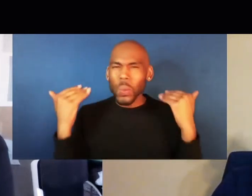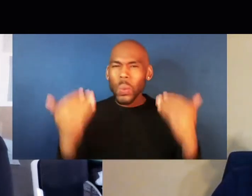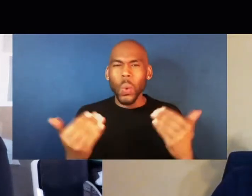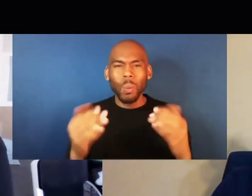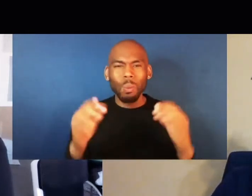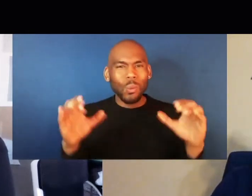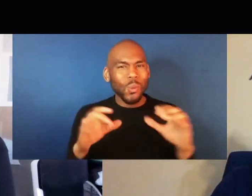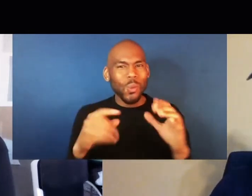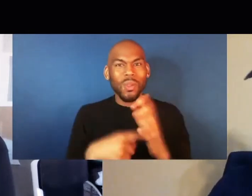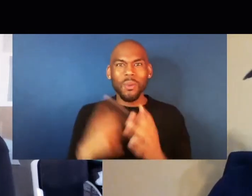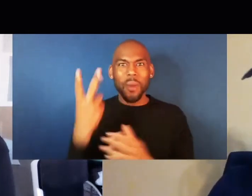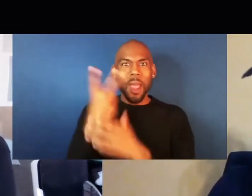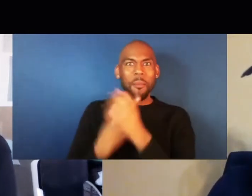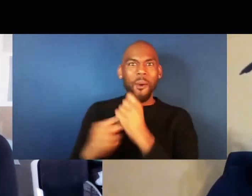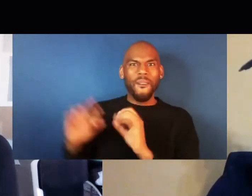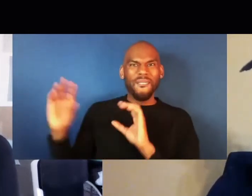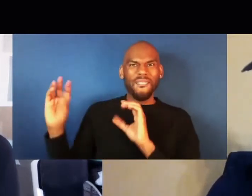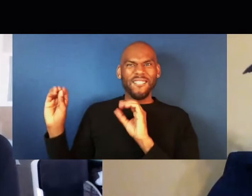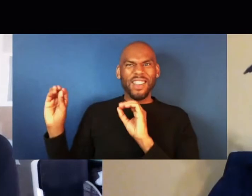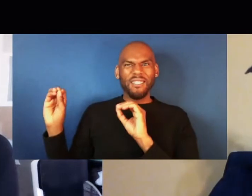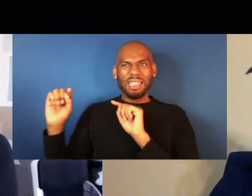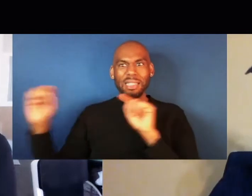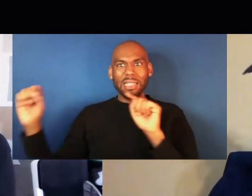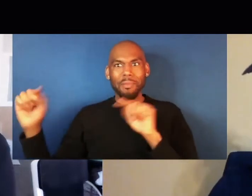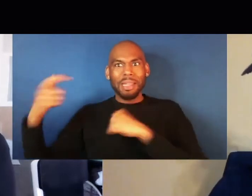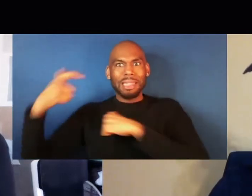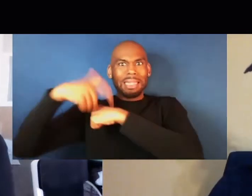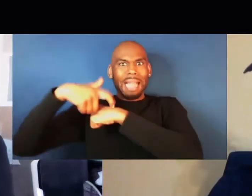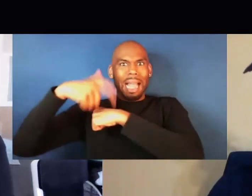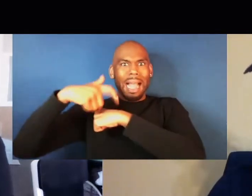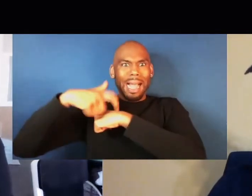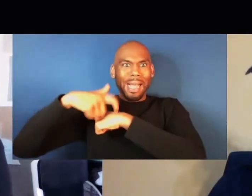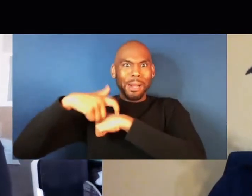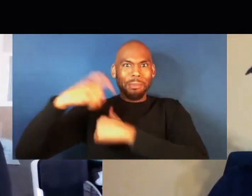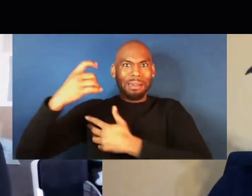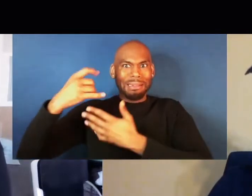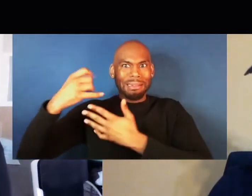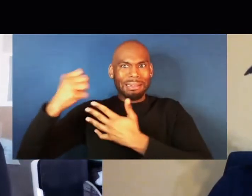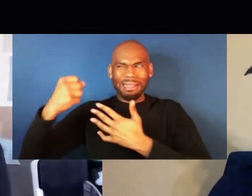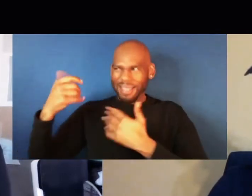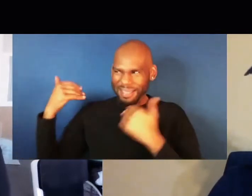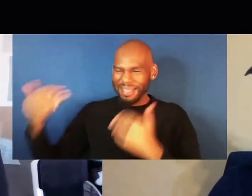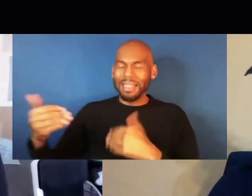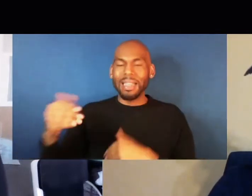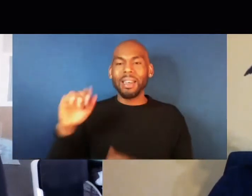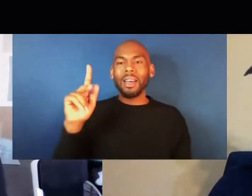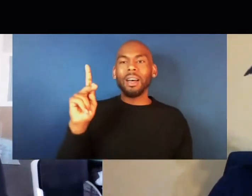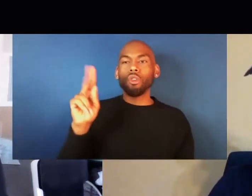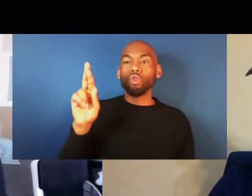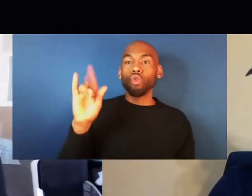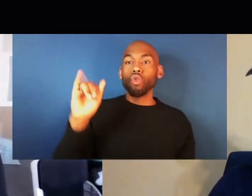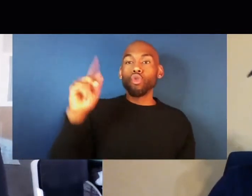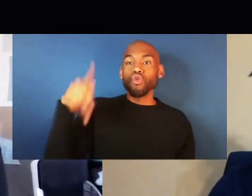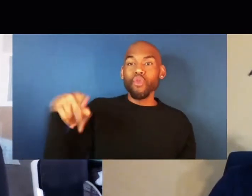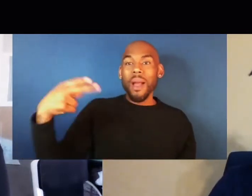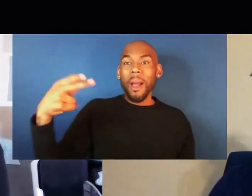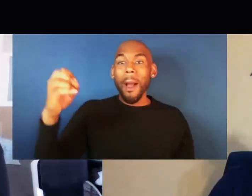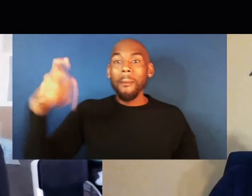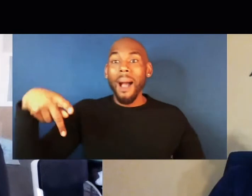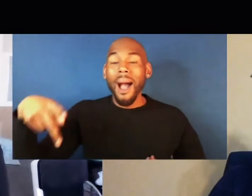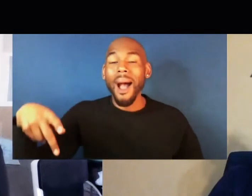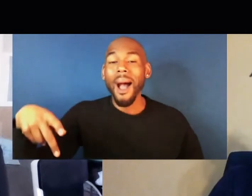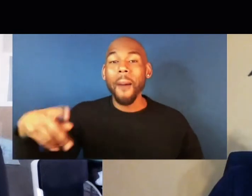we're both in our 50s. It's like, okay, time is ticking. So Crip